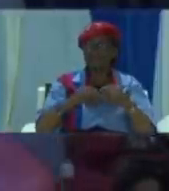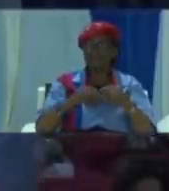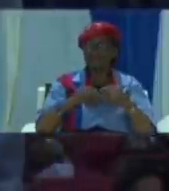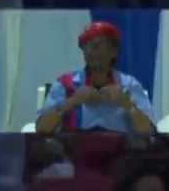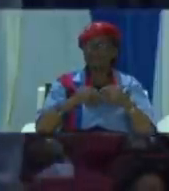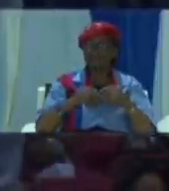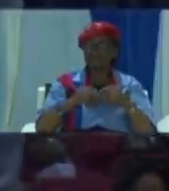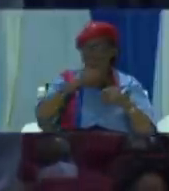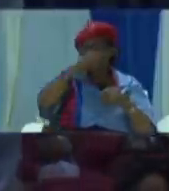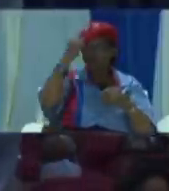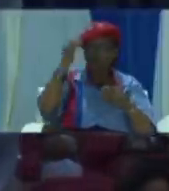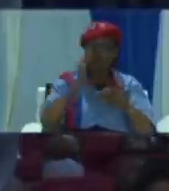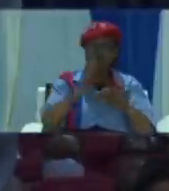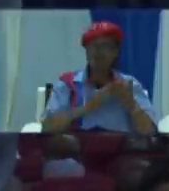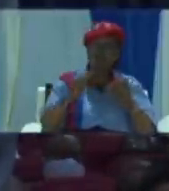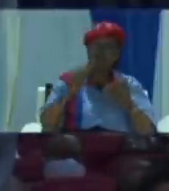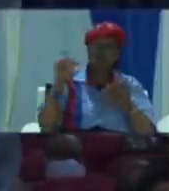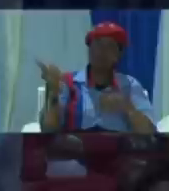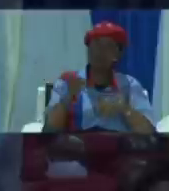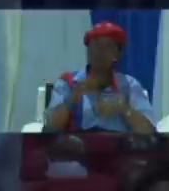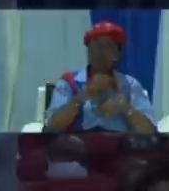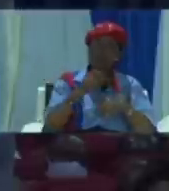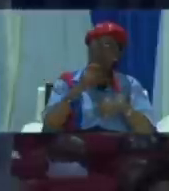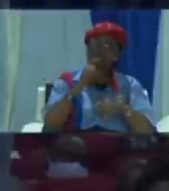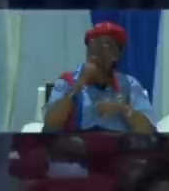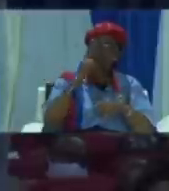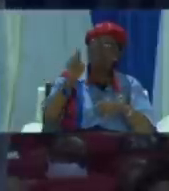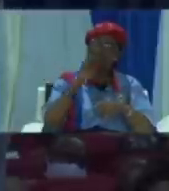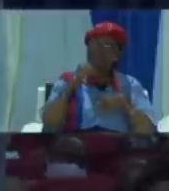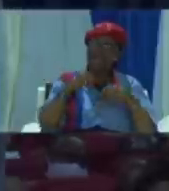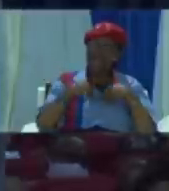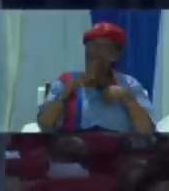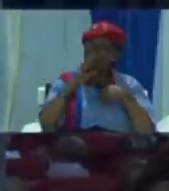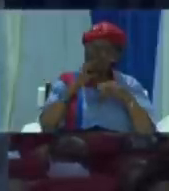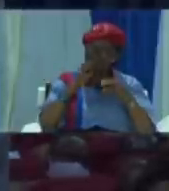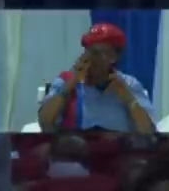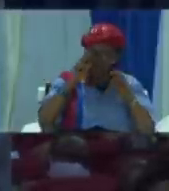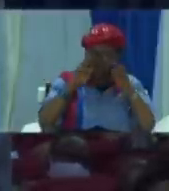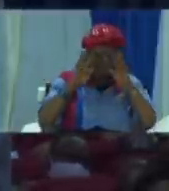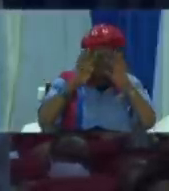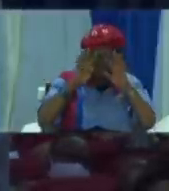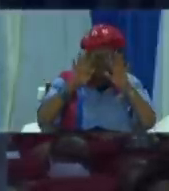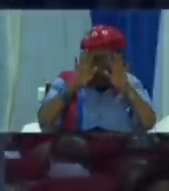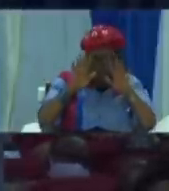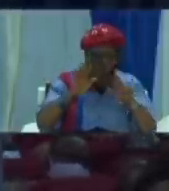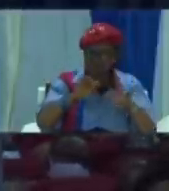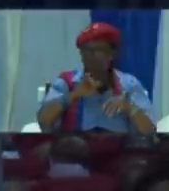Because some of you must have been wondering,